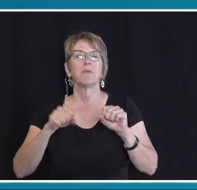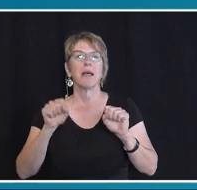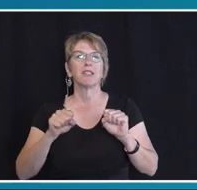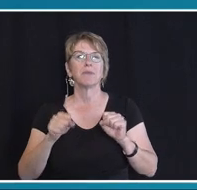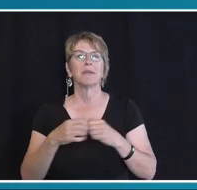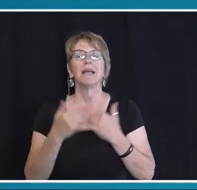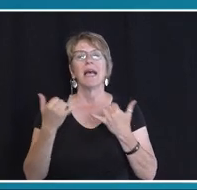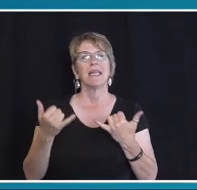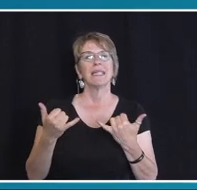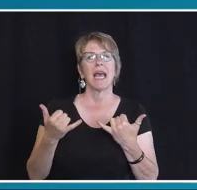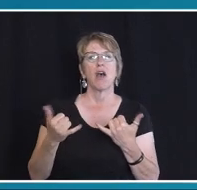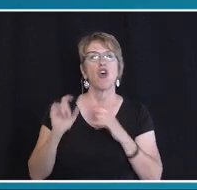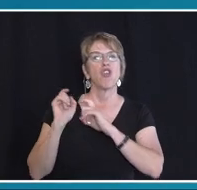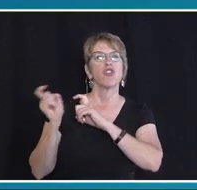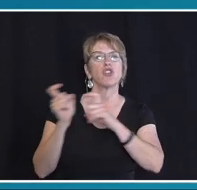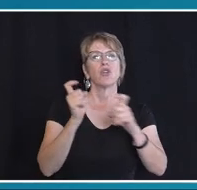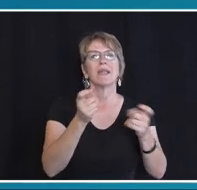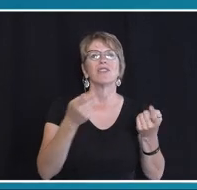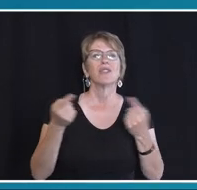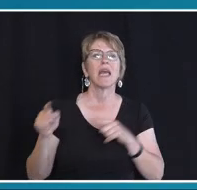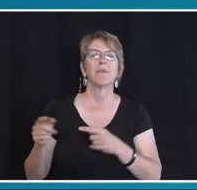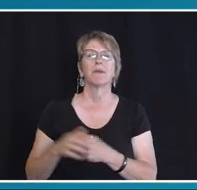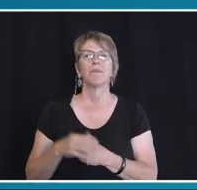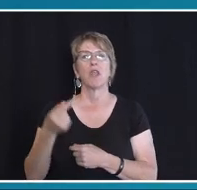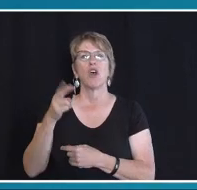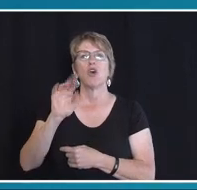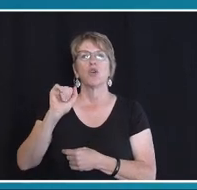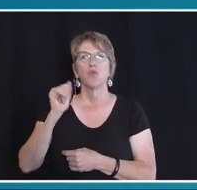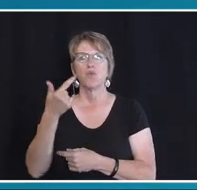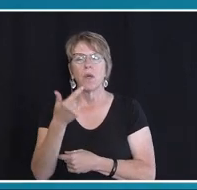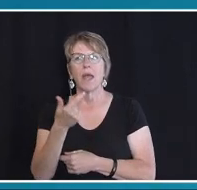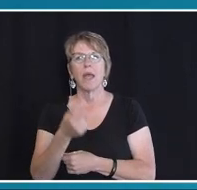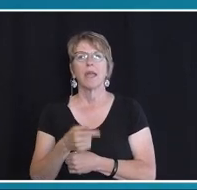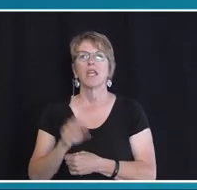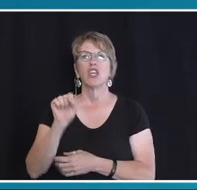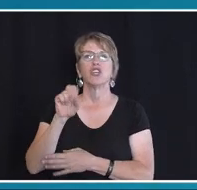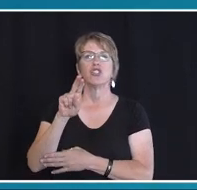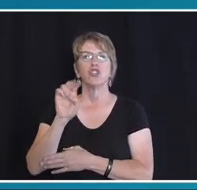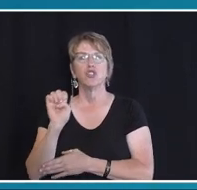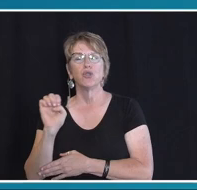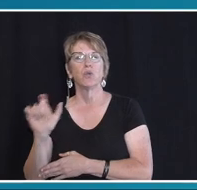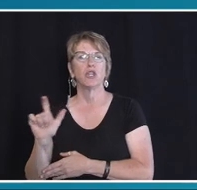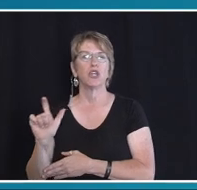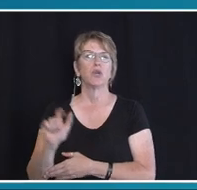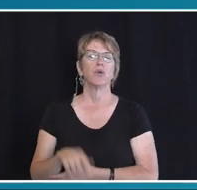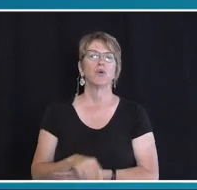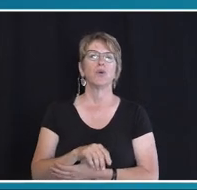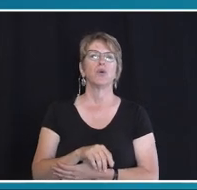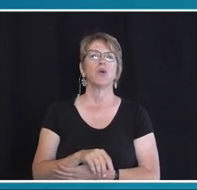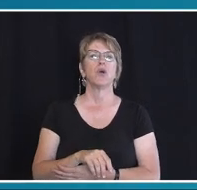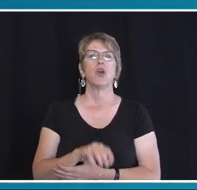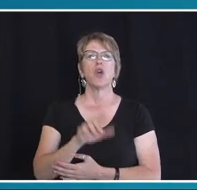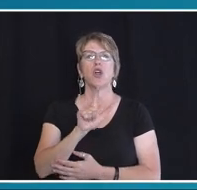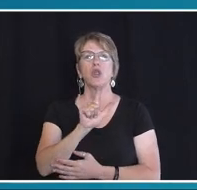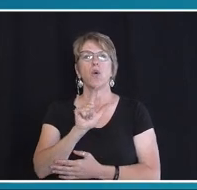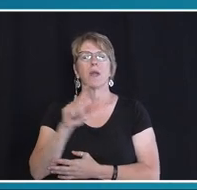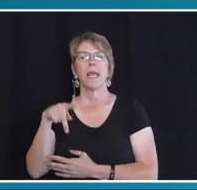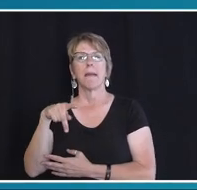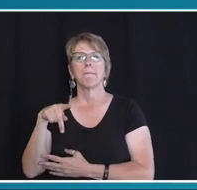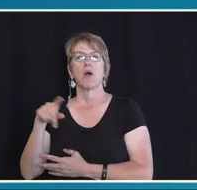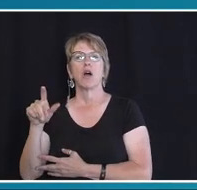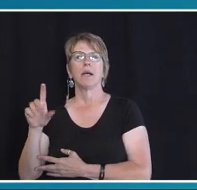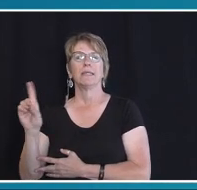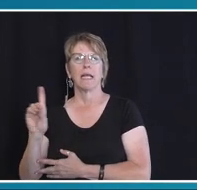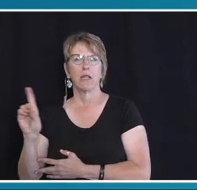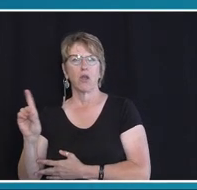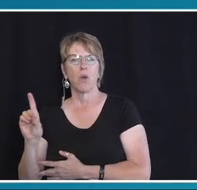Let's give a shout out to some of the donations coming in. Greg Wetzel, Sue Legue, Lori and Paul Delahunt, and Patty Lean, thank